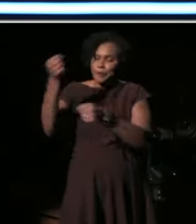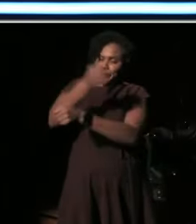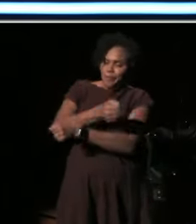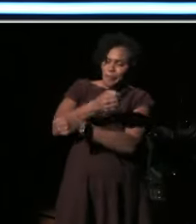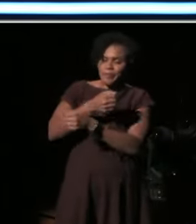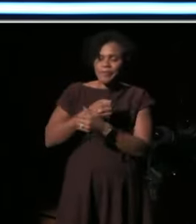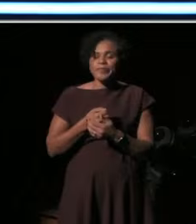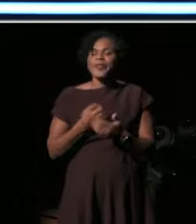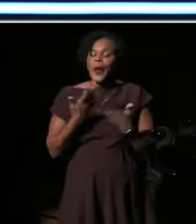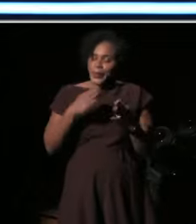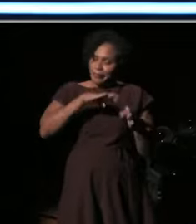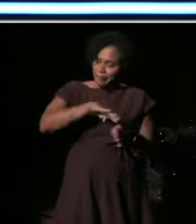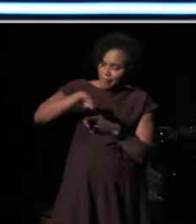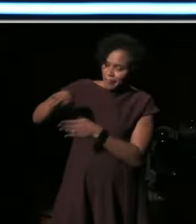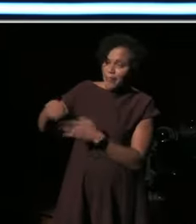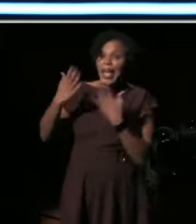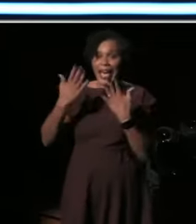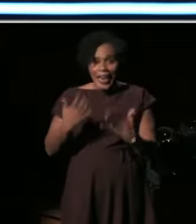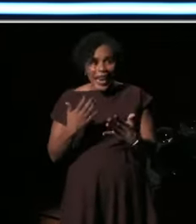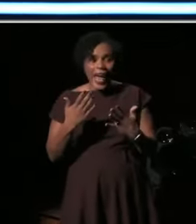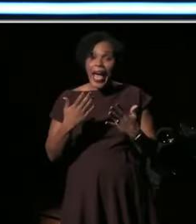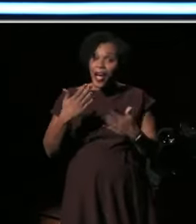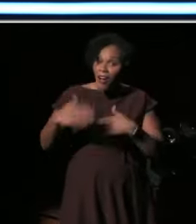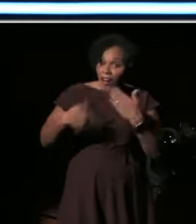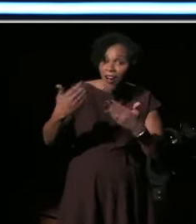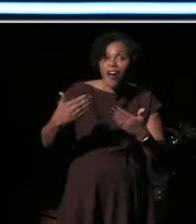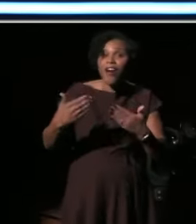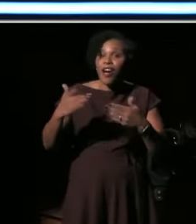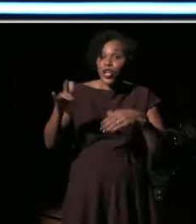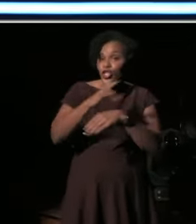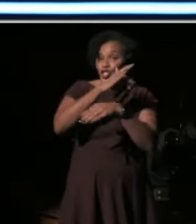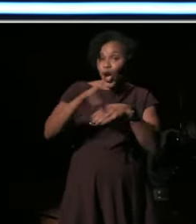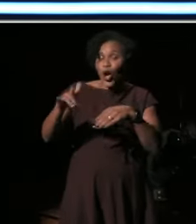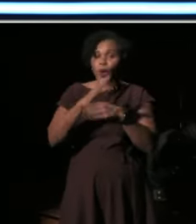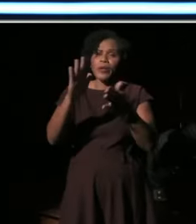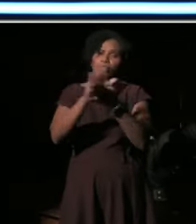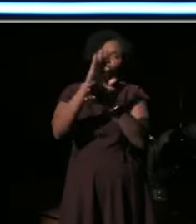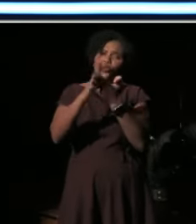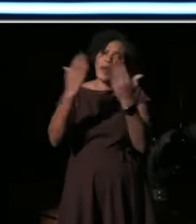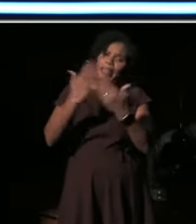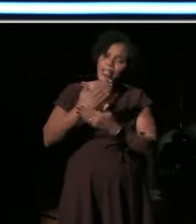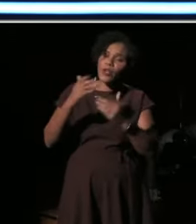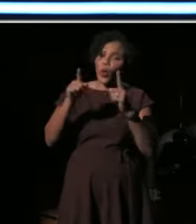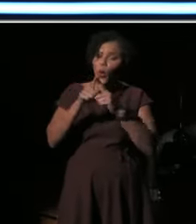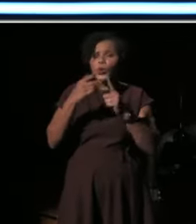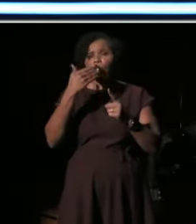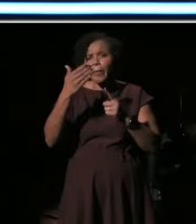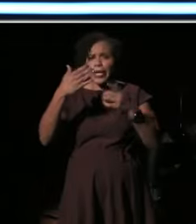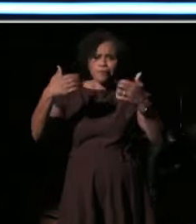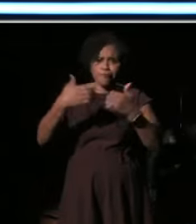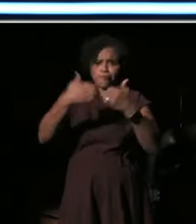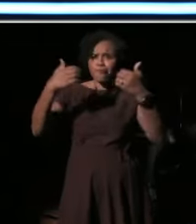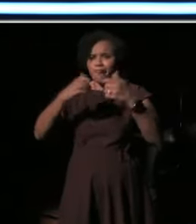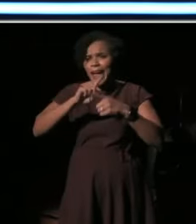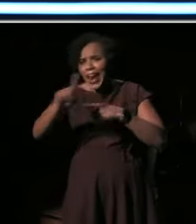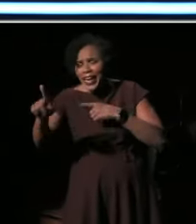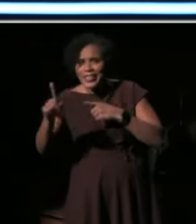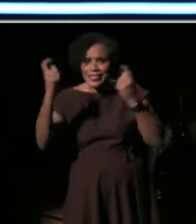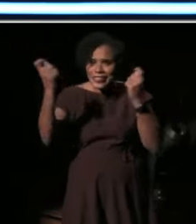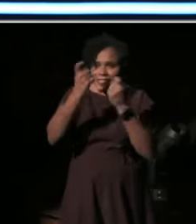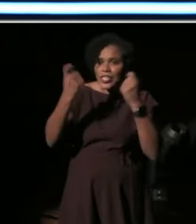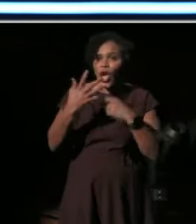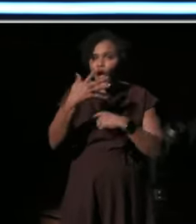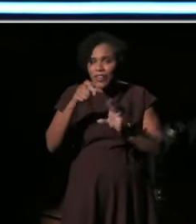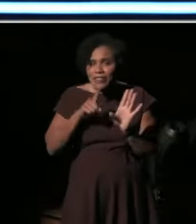on with the show. Have a wonderful evening, and make sure you raise a glass in the bar later to toast 50 amazing years of the